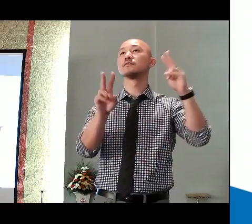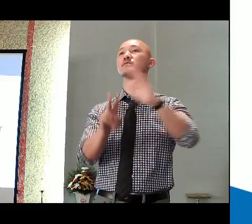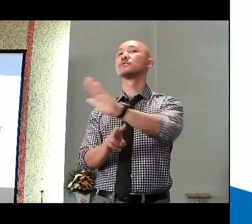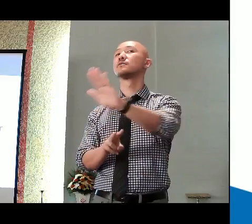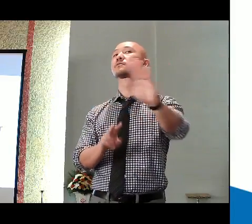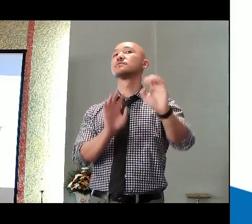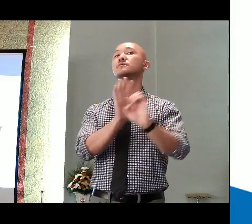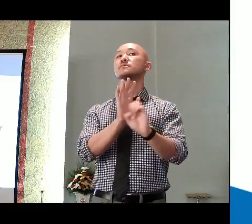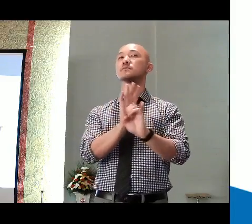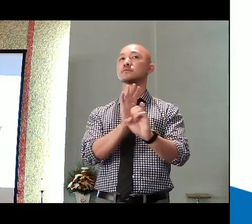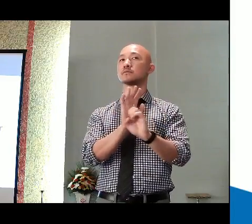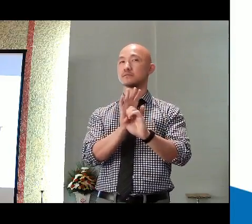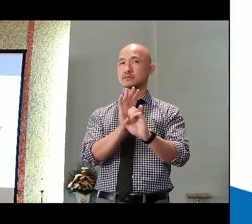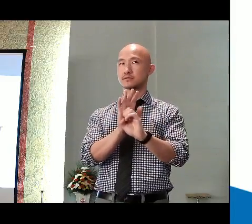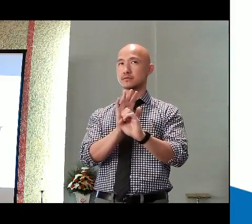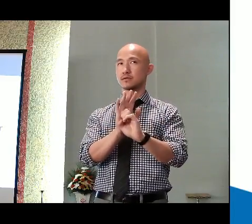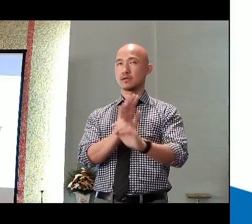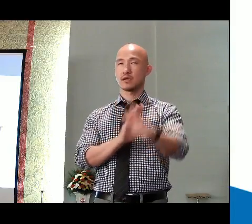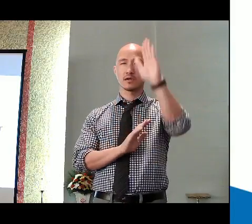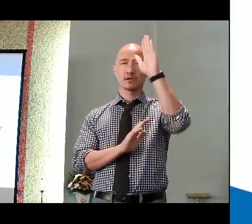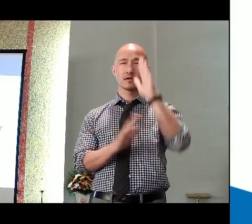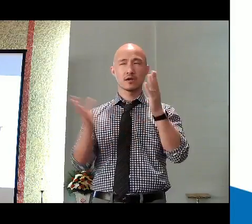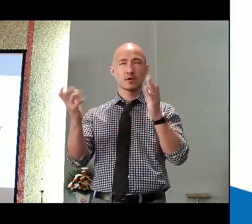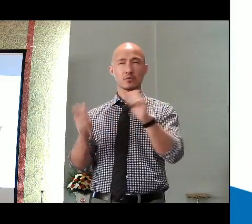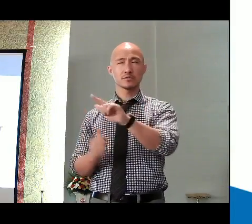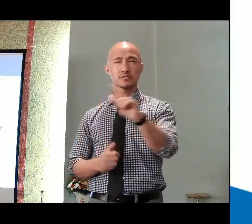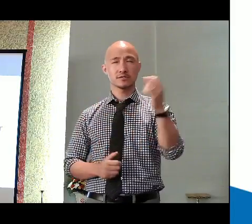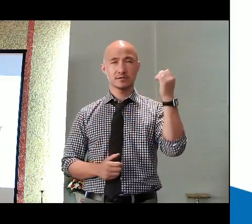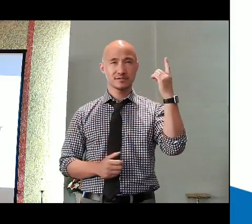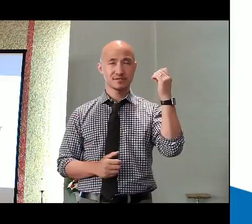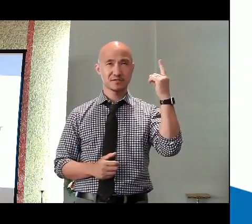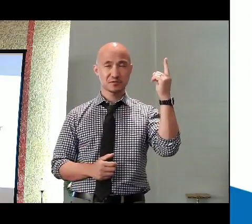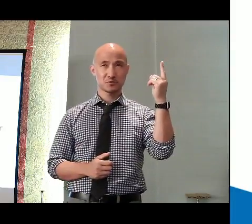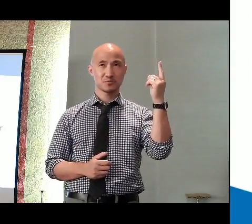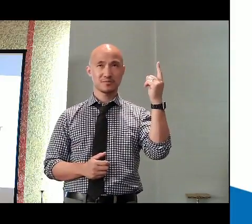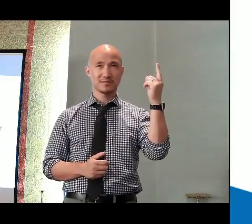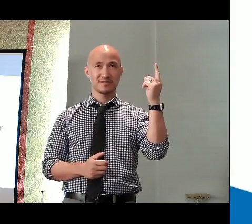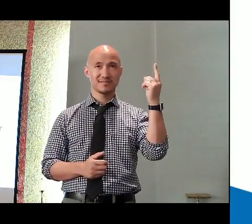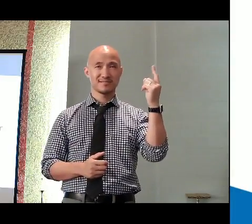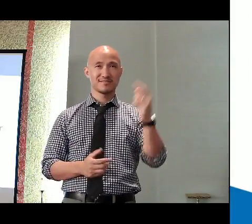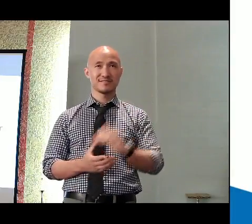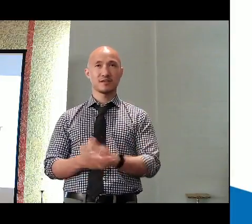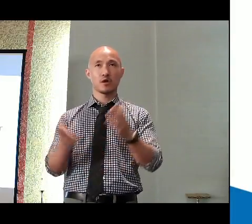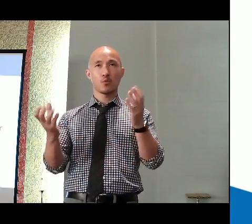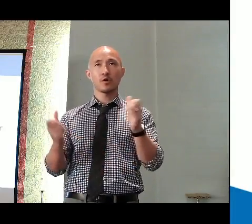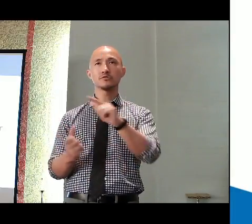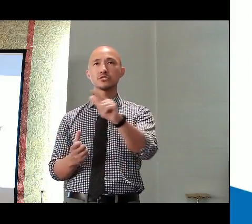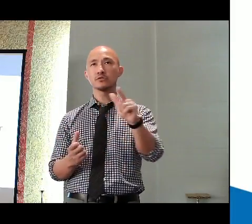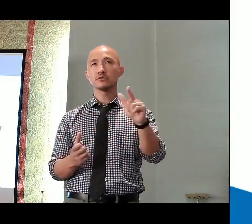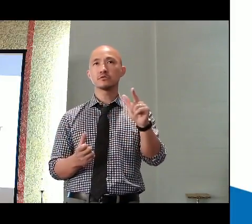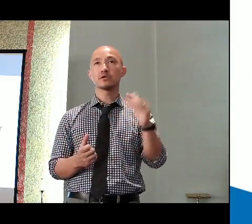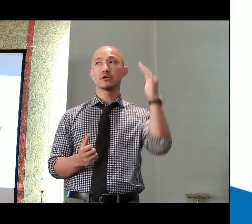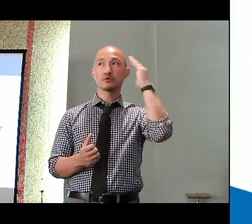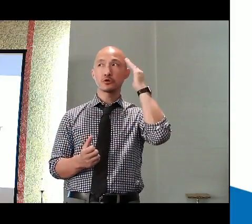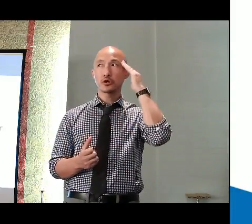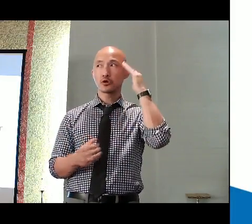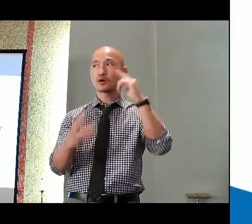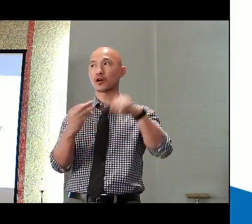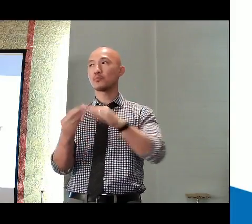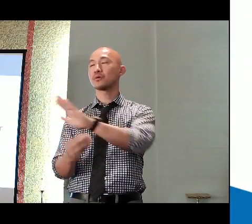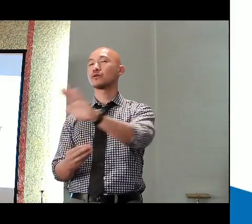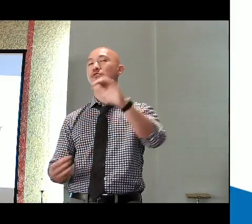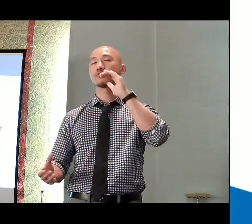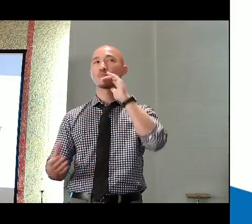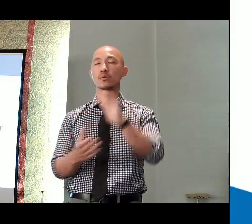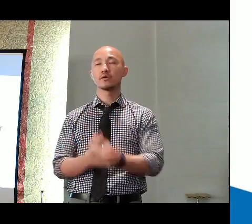God wants you to understand. He wants you to have knowledge about what it is to live with your wife. Consider